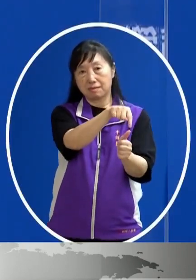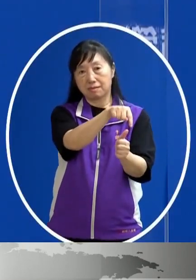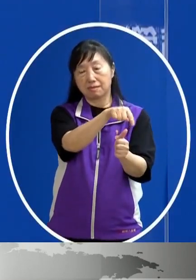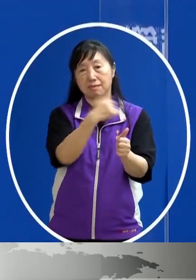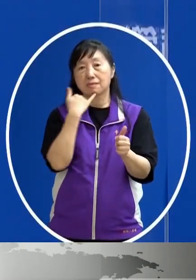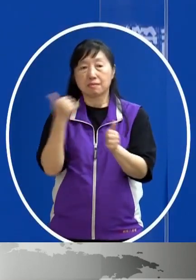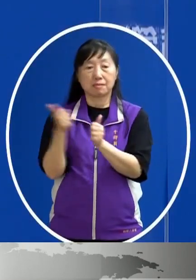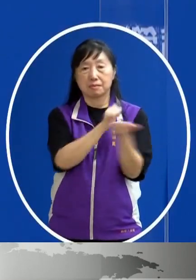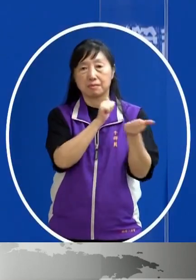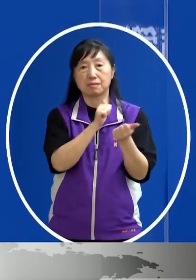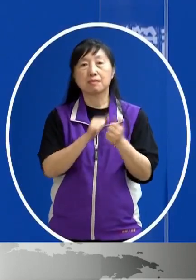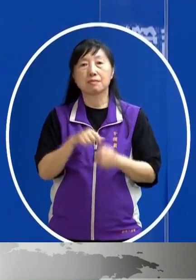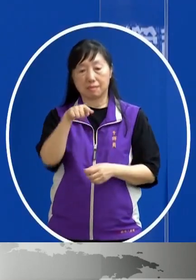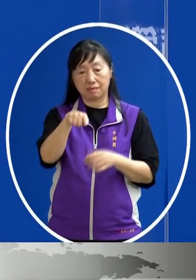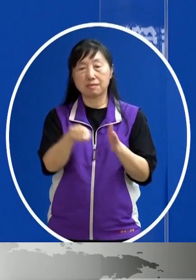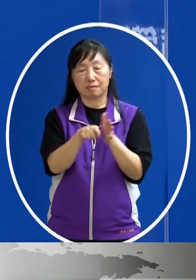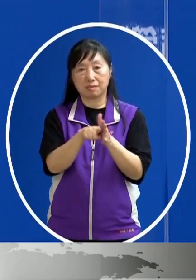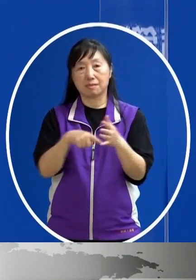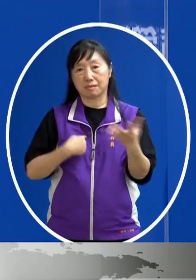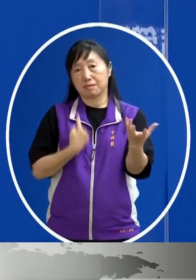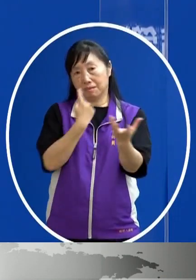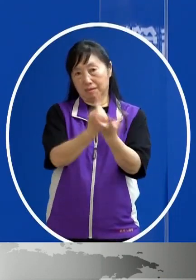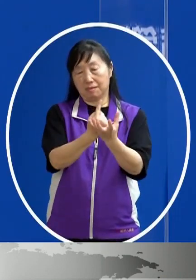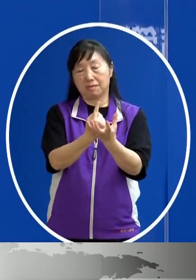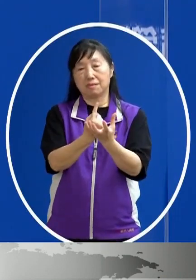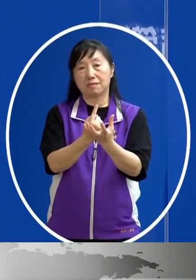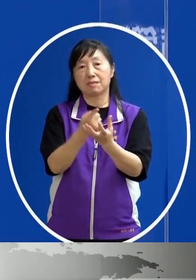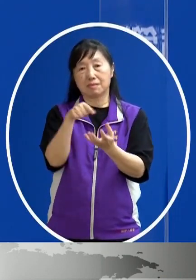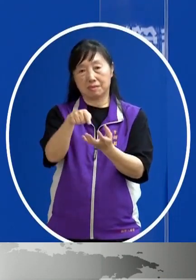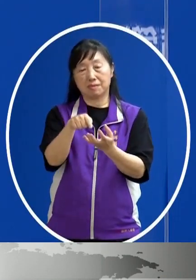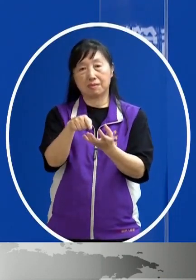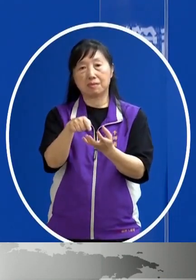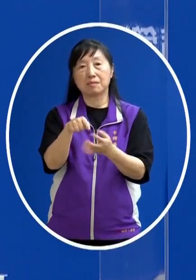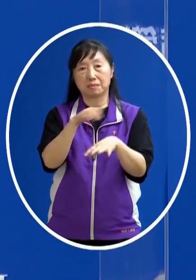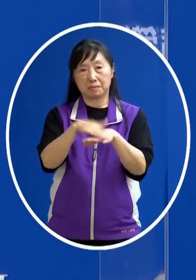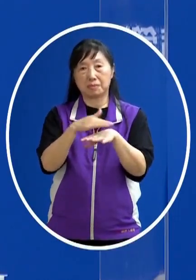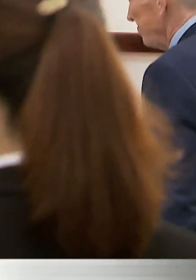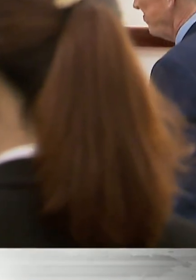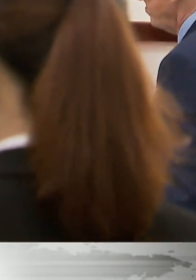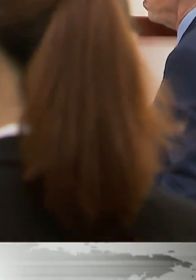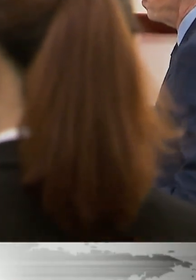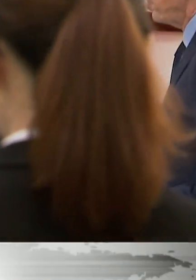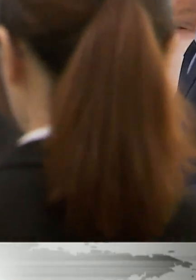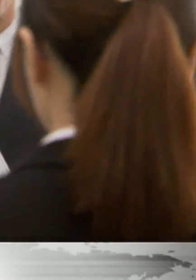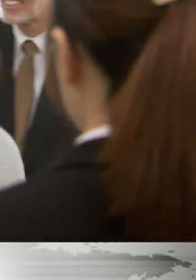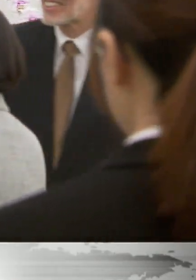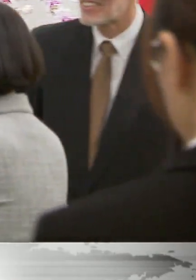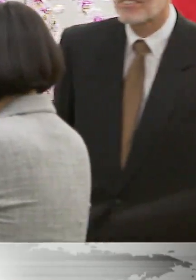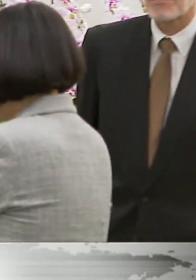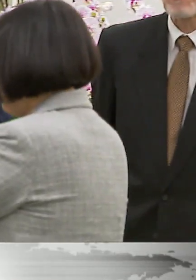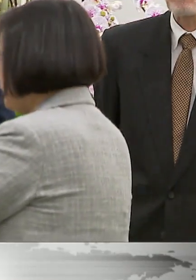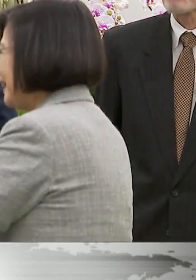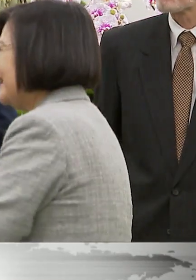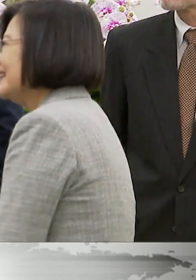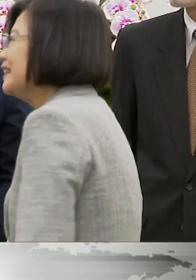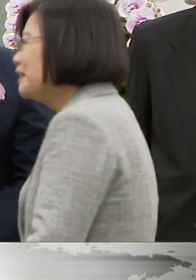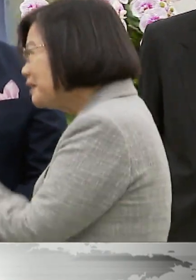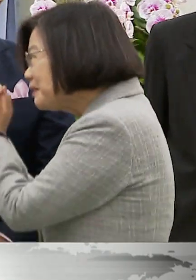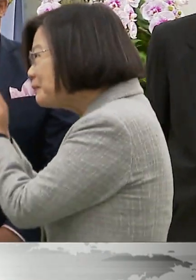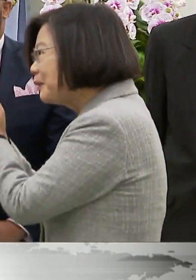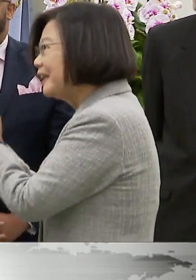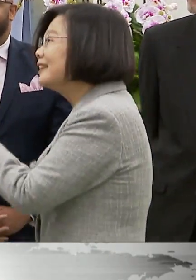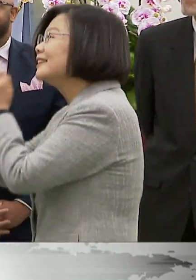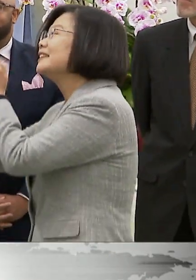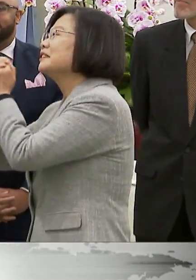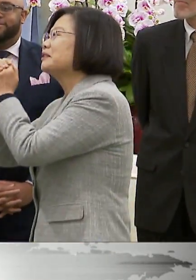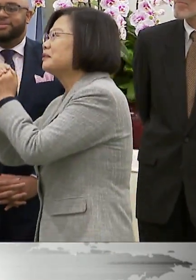overcome China's control over the WHO, then I believe our chances will be greater and greater. Foreign Minister Joseph Wu points out that